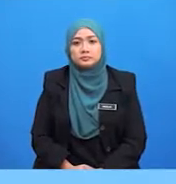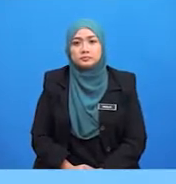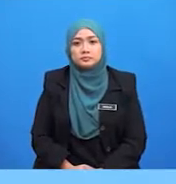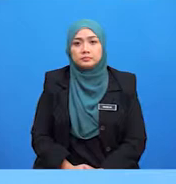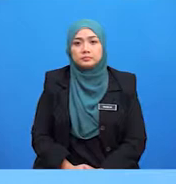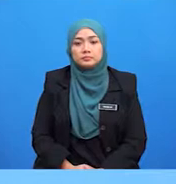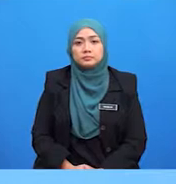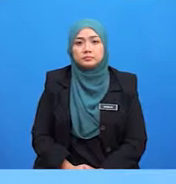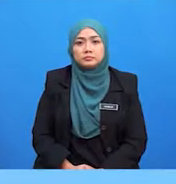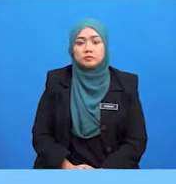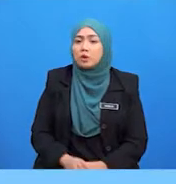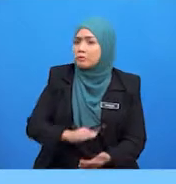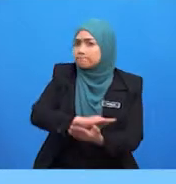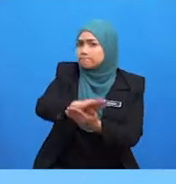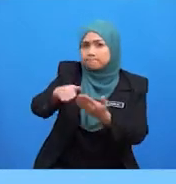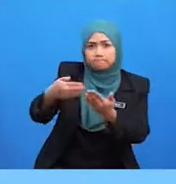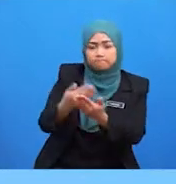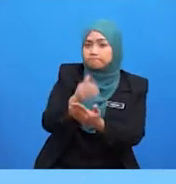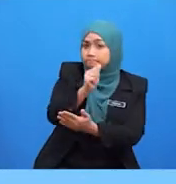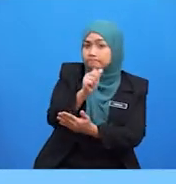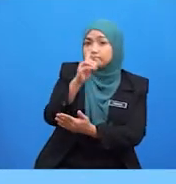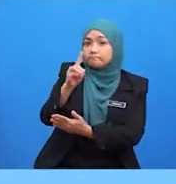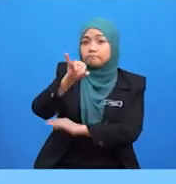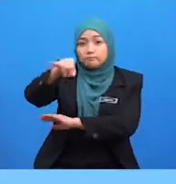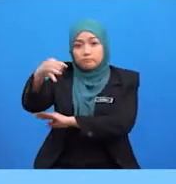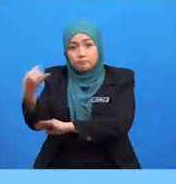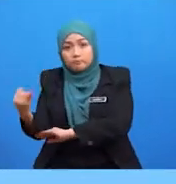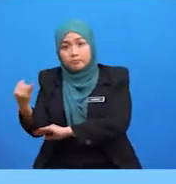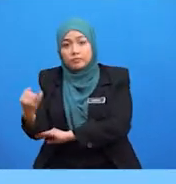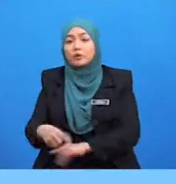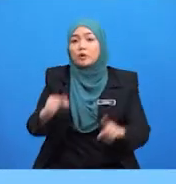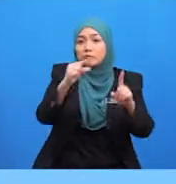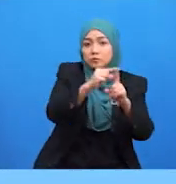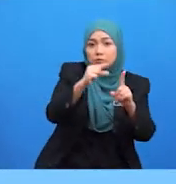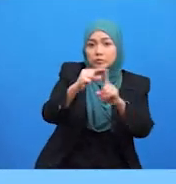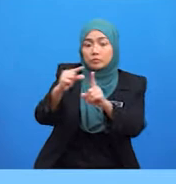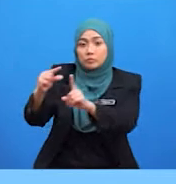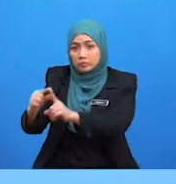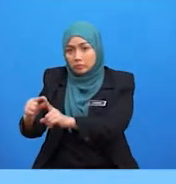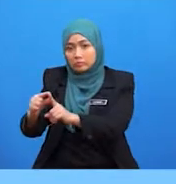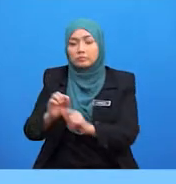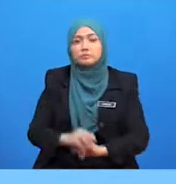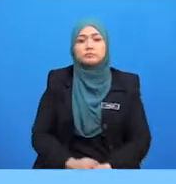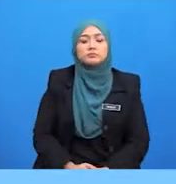In general, adjectives are commonly known as describing words.